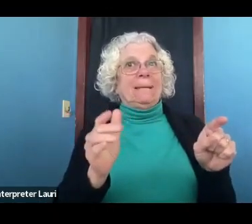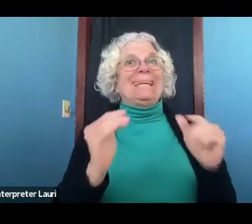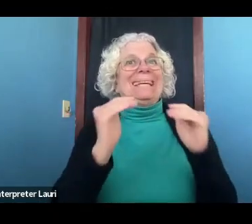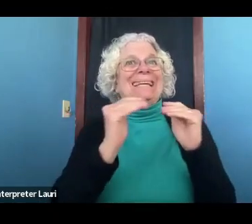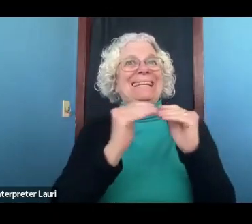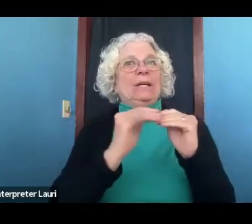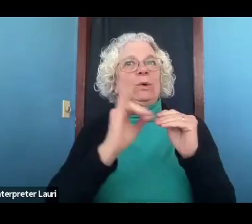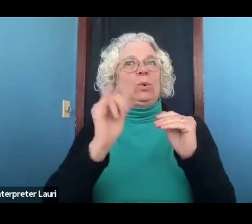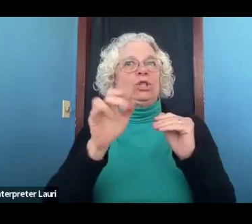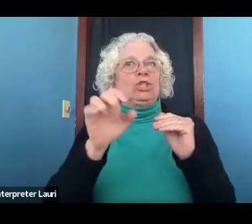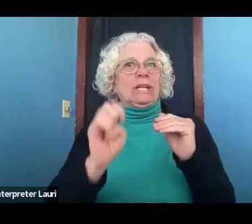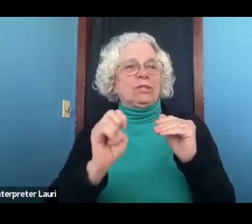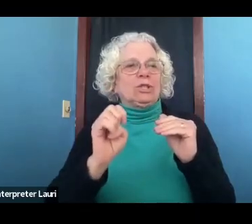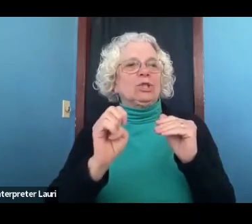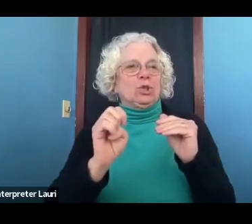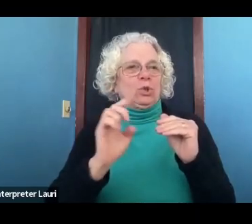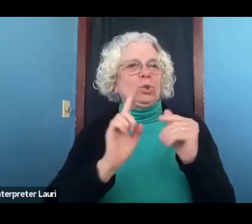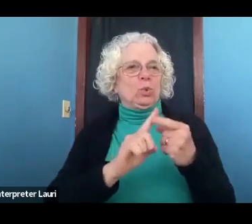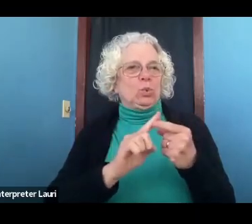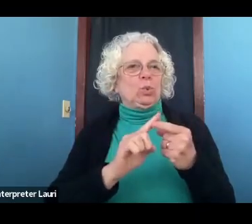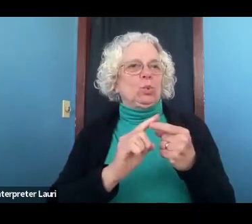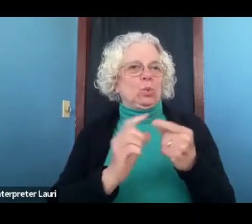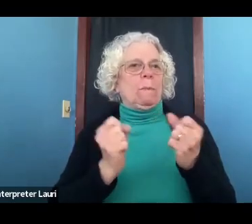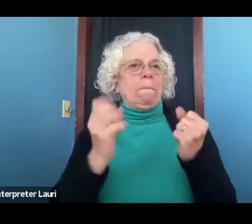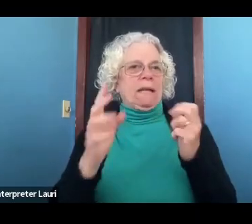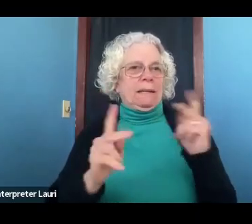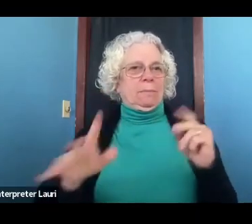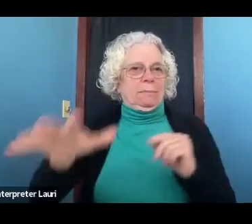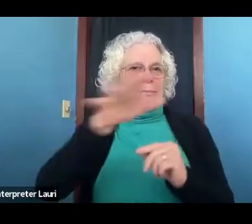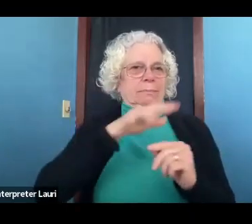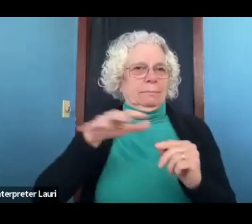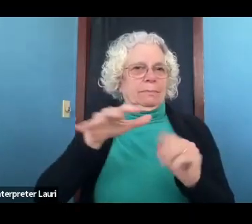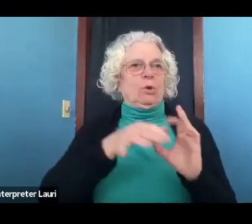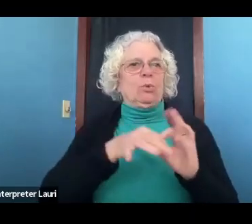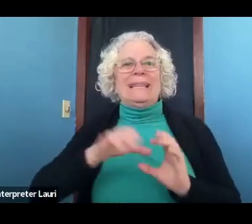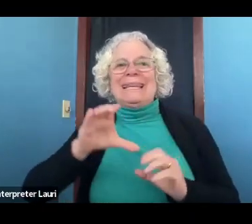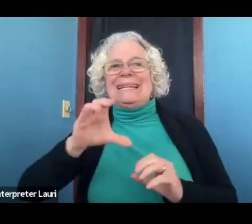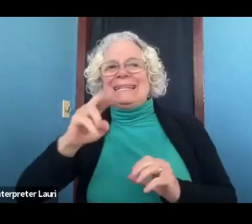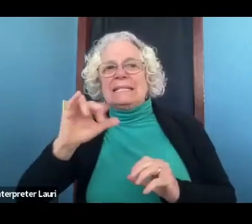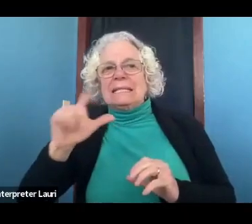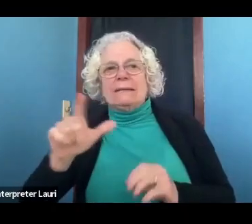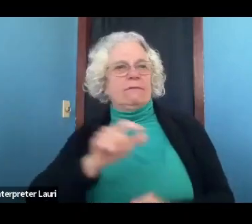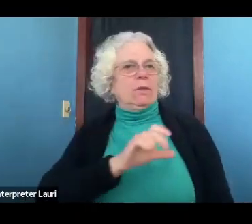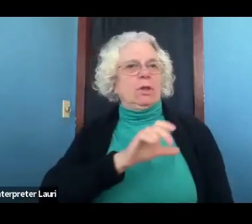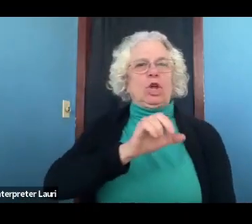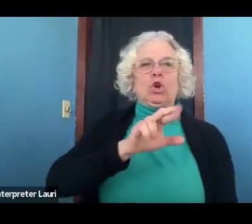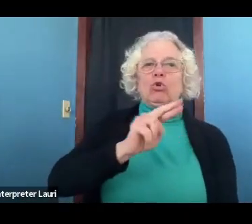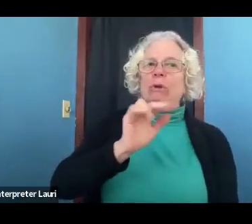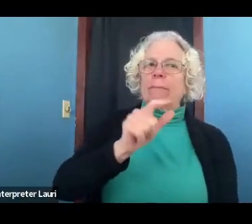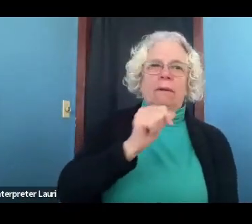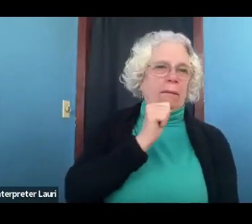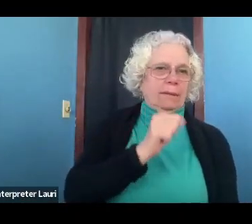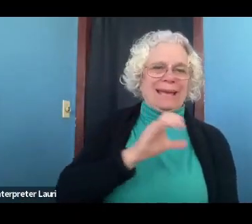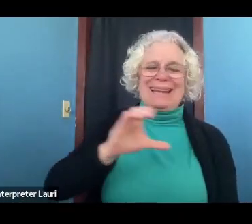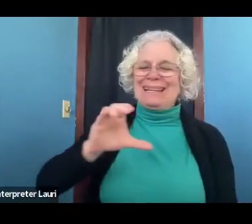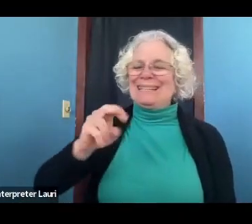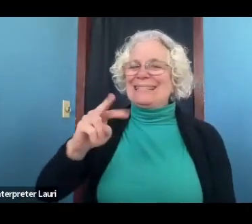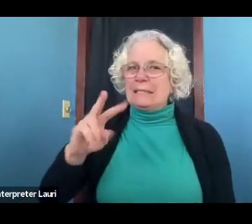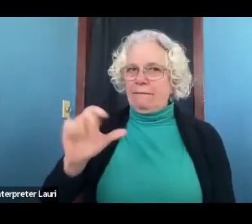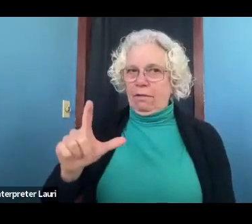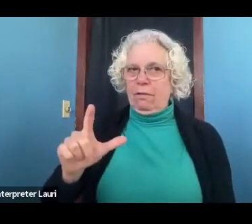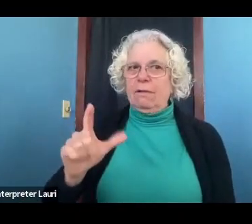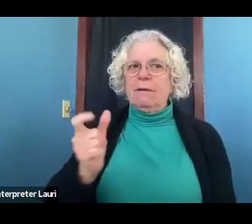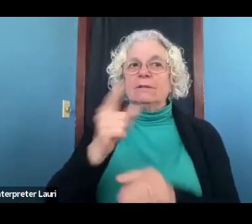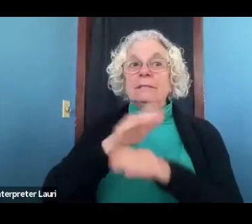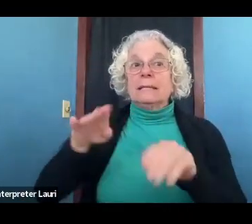justice to as many people as possible in the realm of civil law. We don't do criminal law. We're a nonprofit